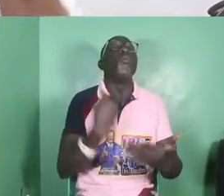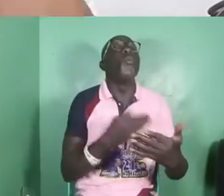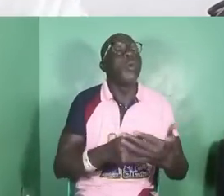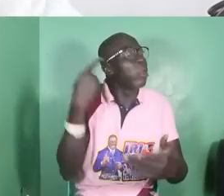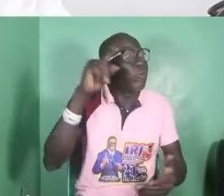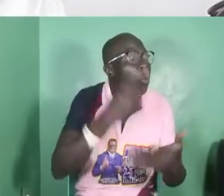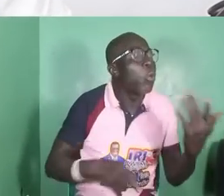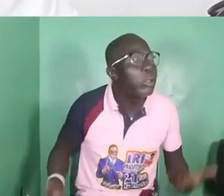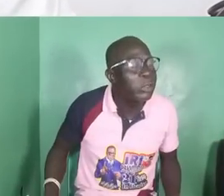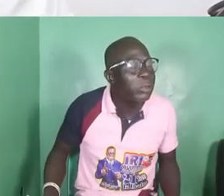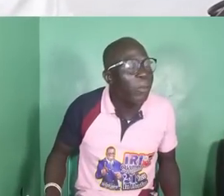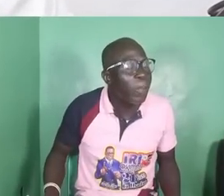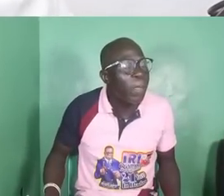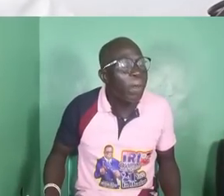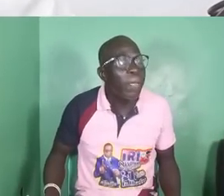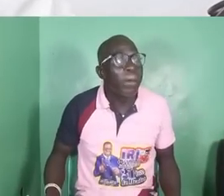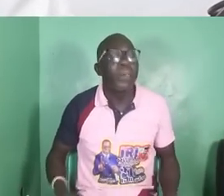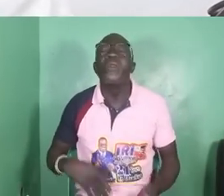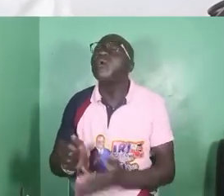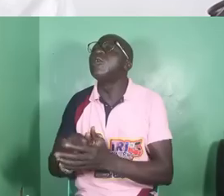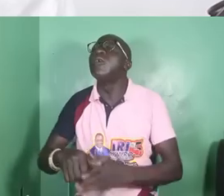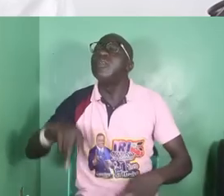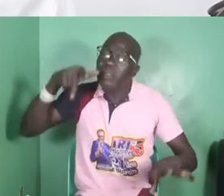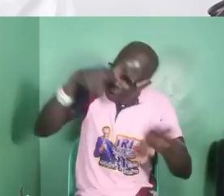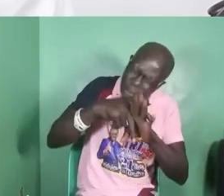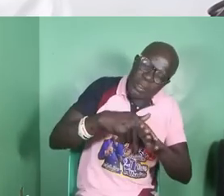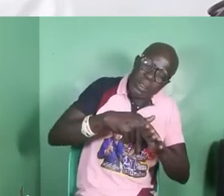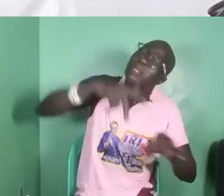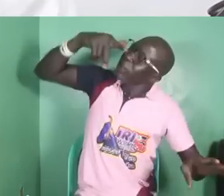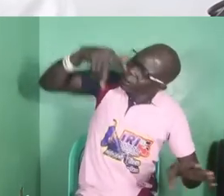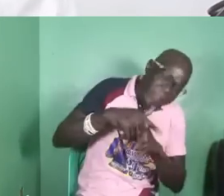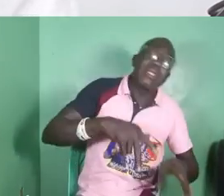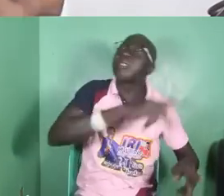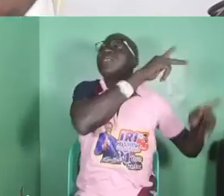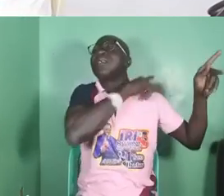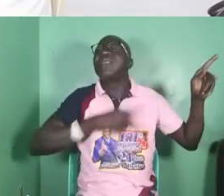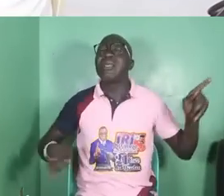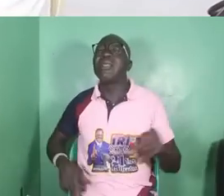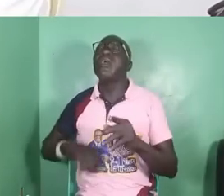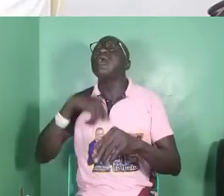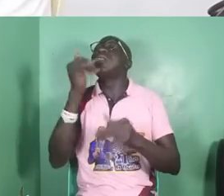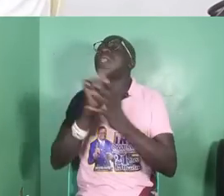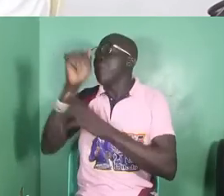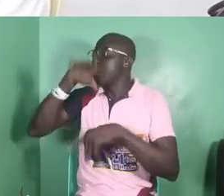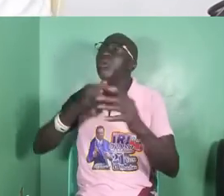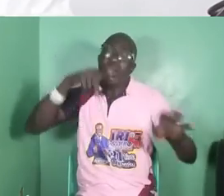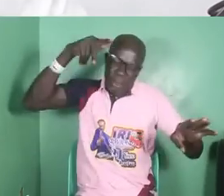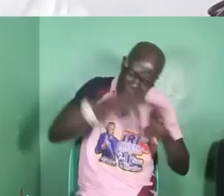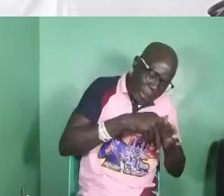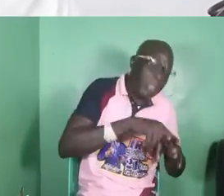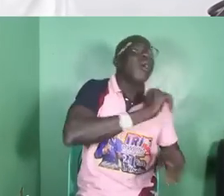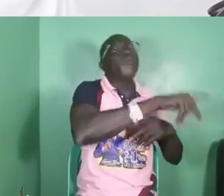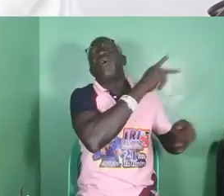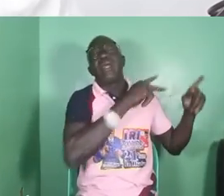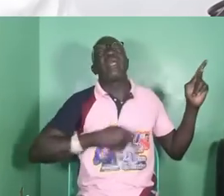pe. So which money did he call it for you? O lo gba kabiyesi. You went to the palace. Mo gba oba ni. Ah, can you do? E ba gba oba do ba woli. If you do a